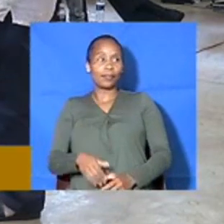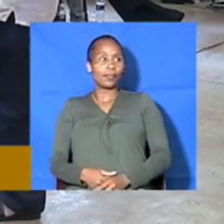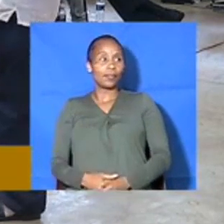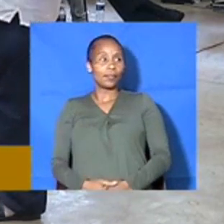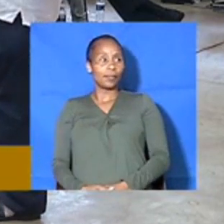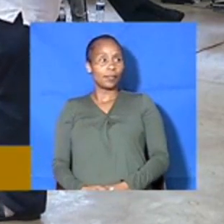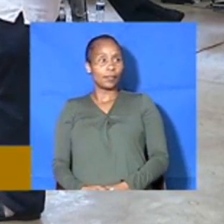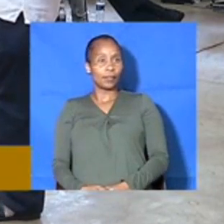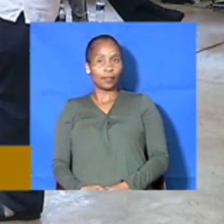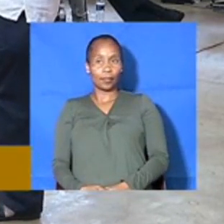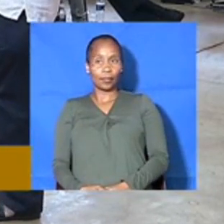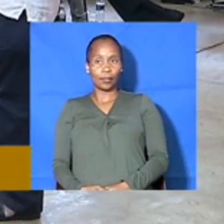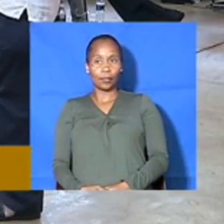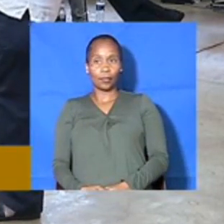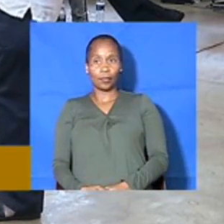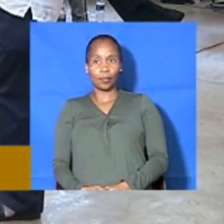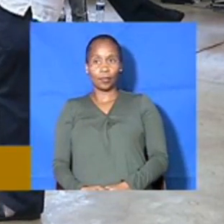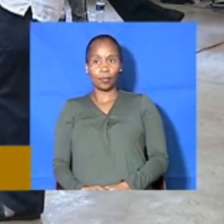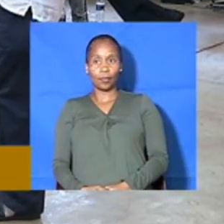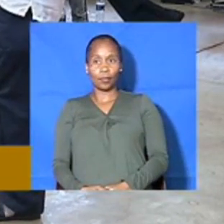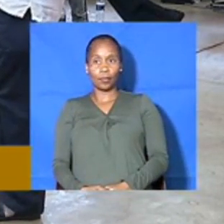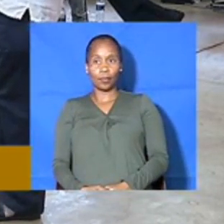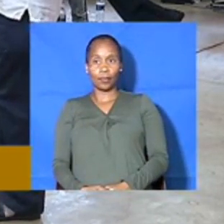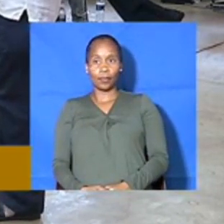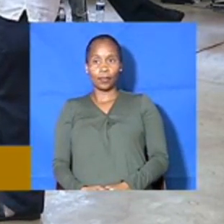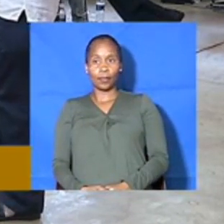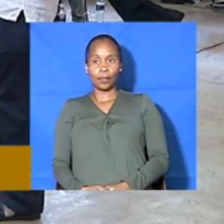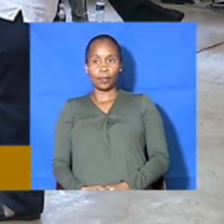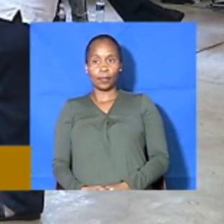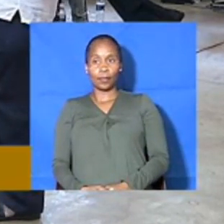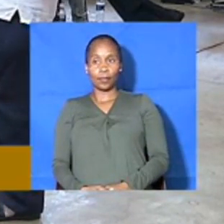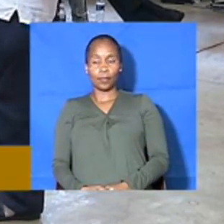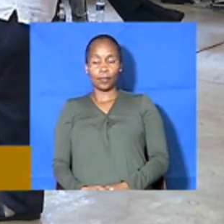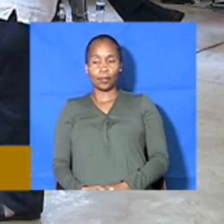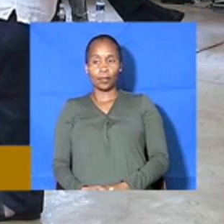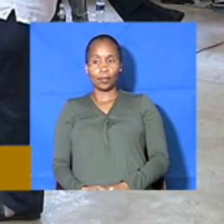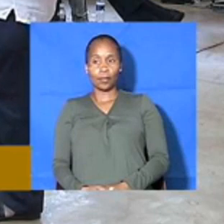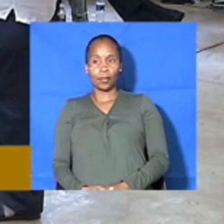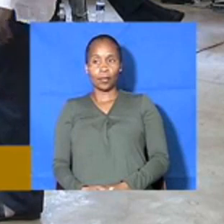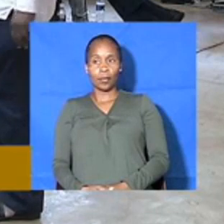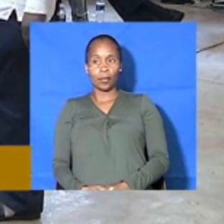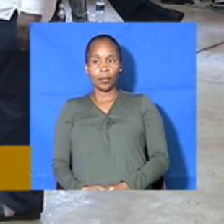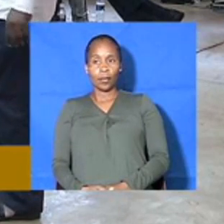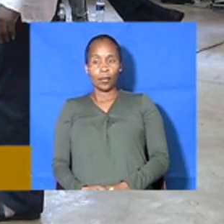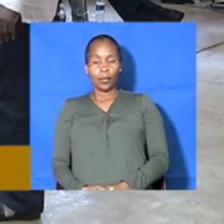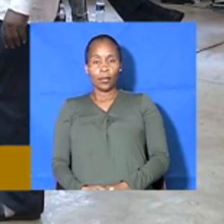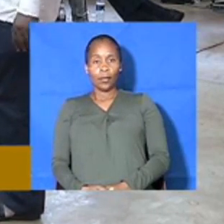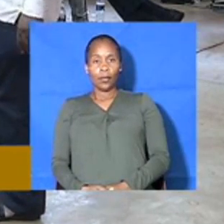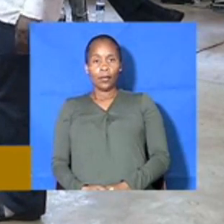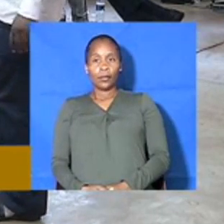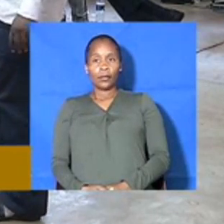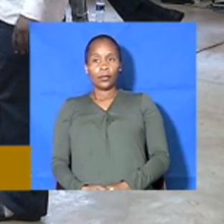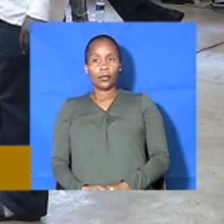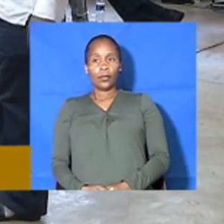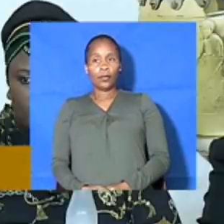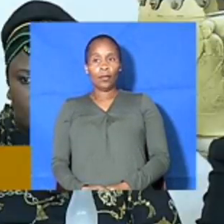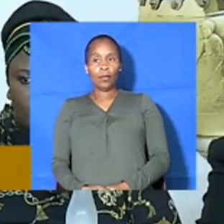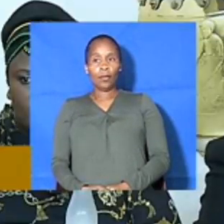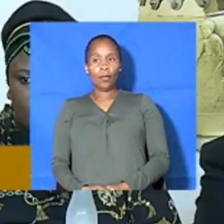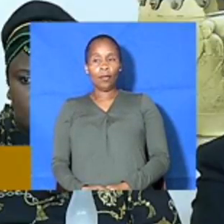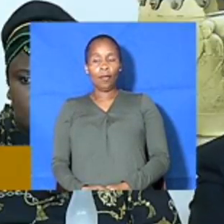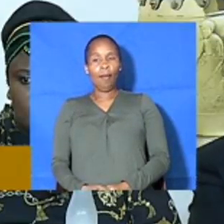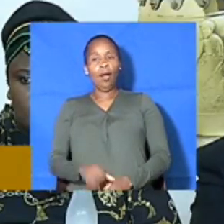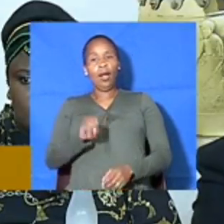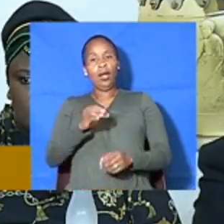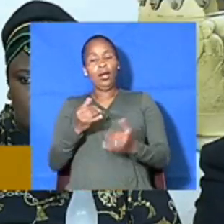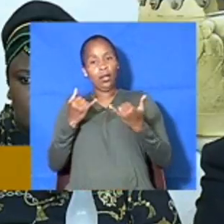But my appeal to the leadership or our leaders who are here, let us also open